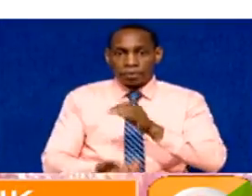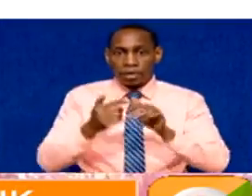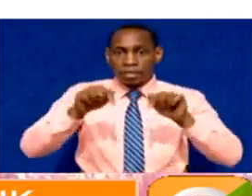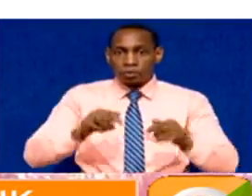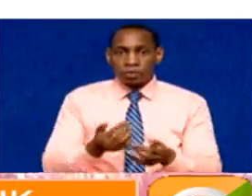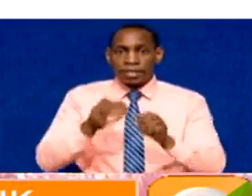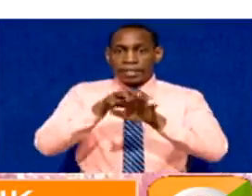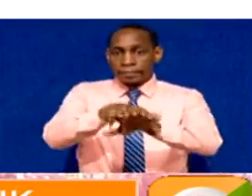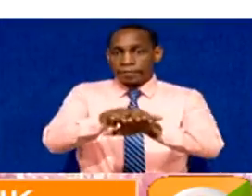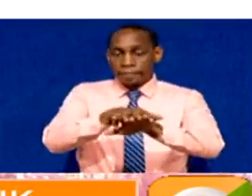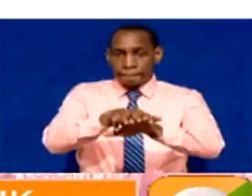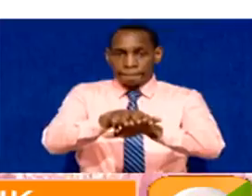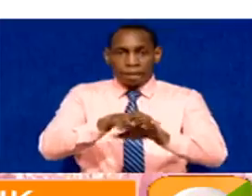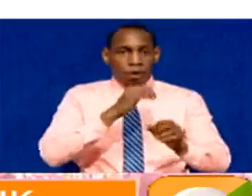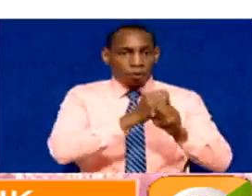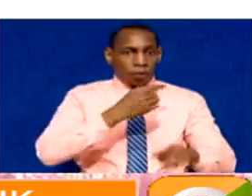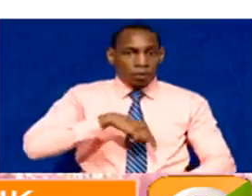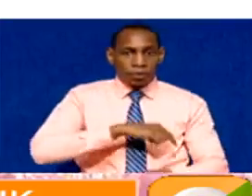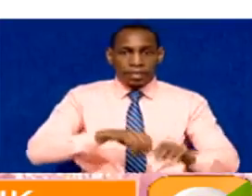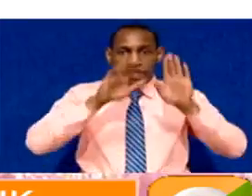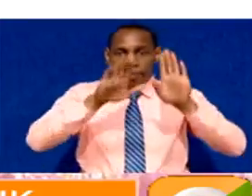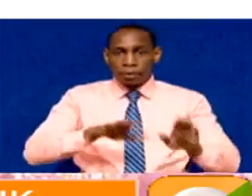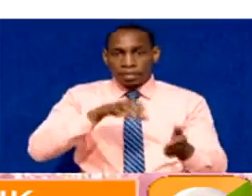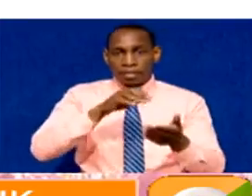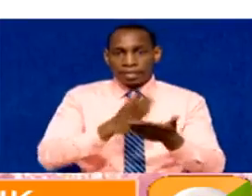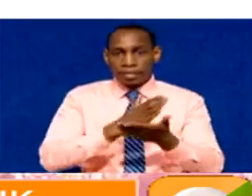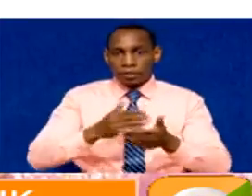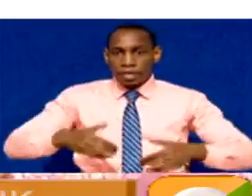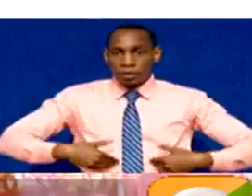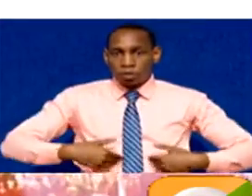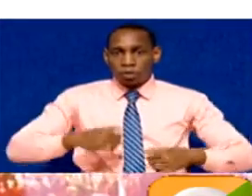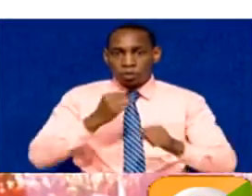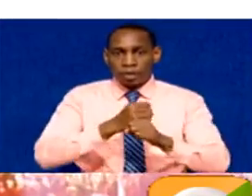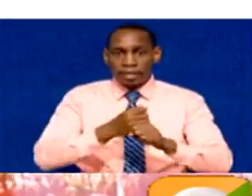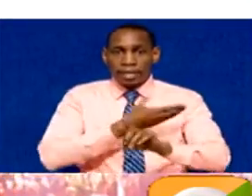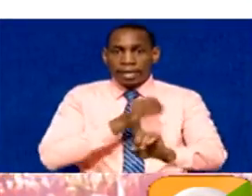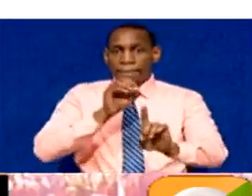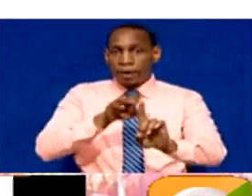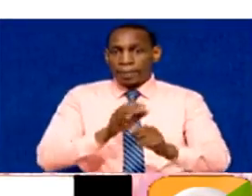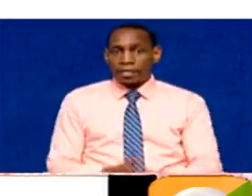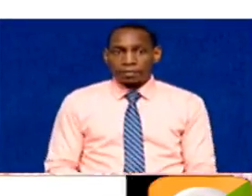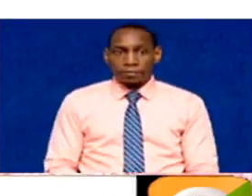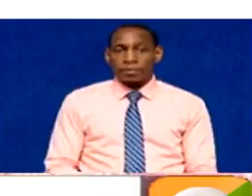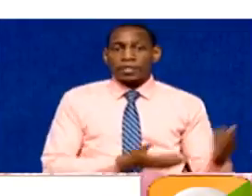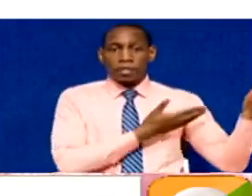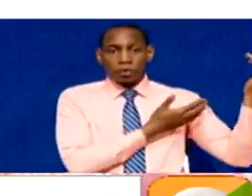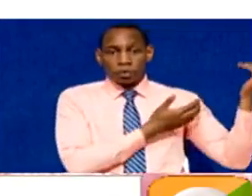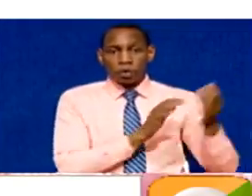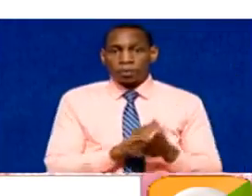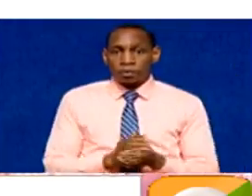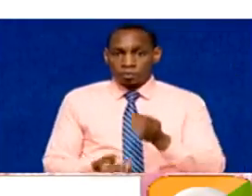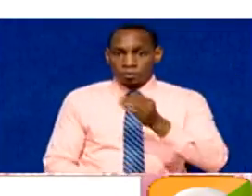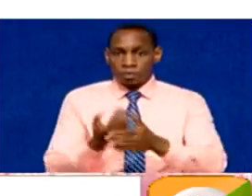is therefore in line with our efforts in this critical area of youth employment and empowerment. We hope to